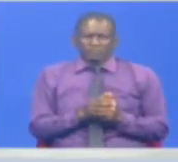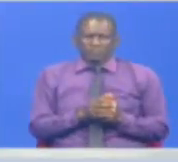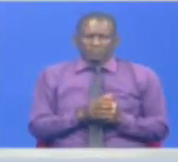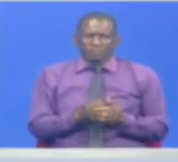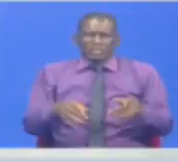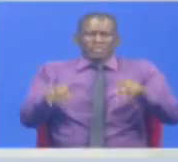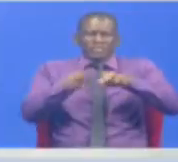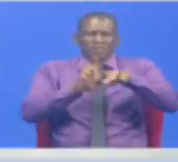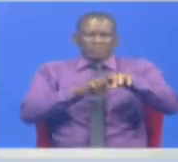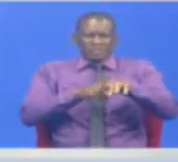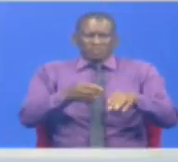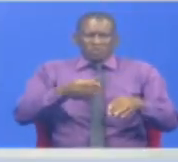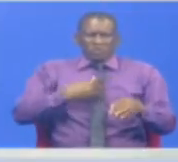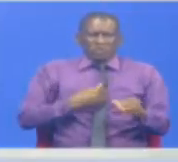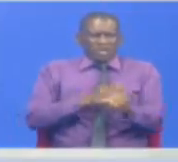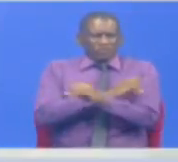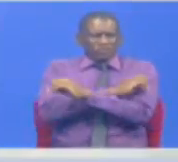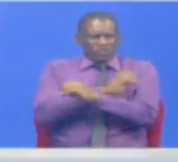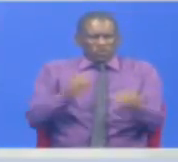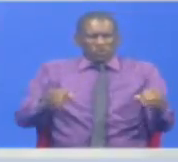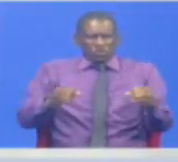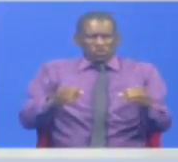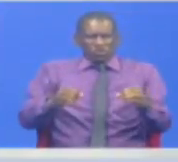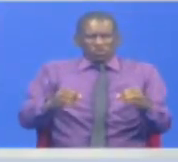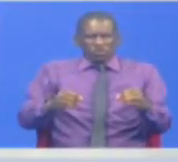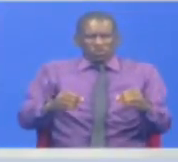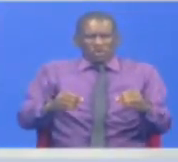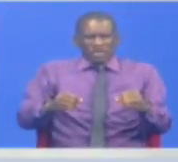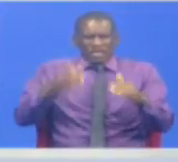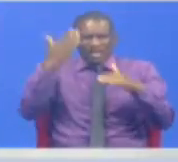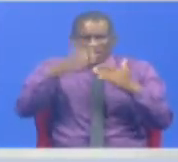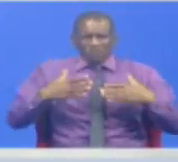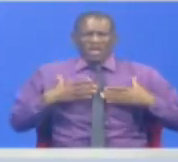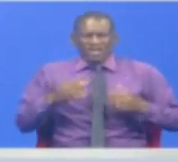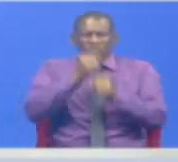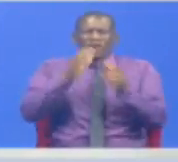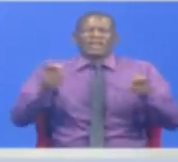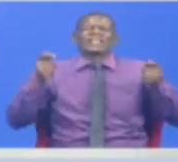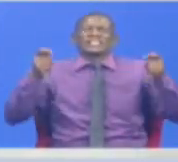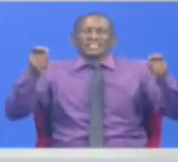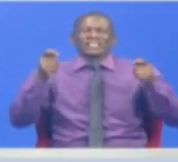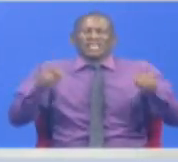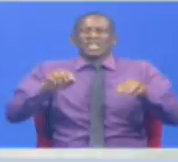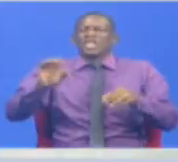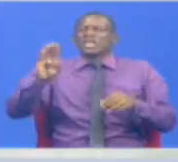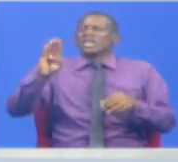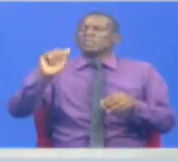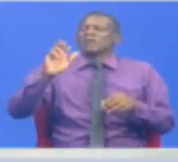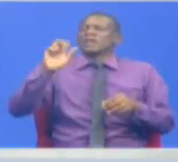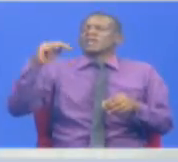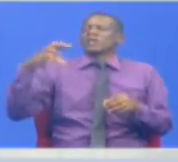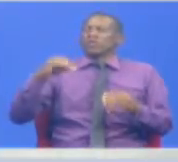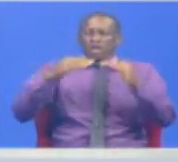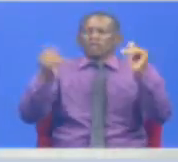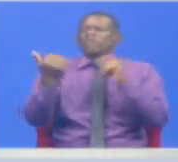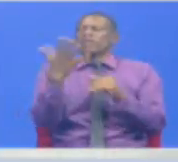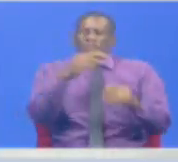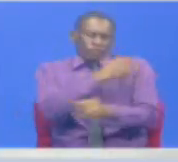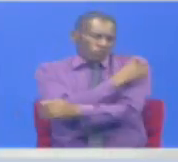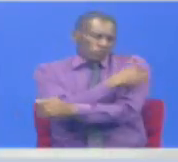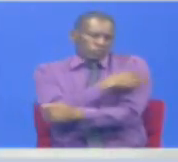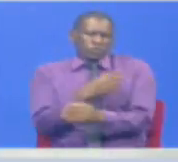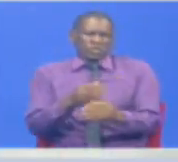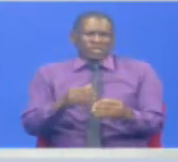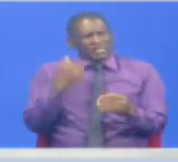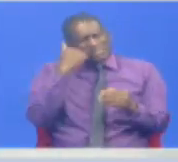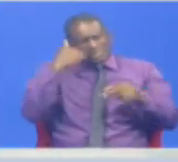Meanwhile, there is no end in sight yet to the health workers' strike at the Baringo Level 5 hospital. Ailing patients have